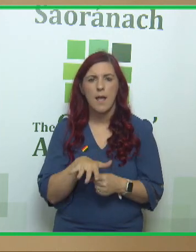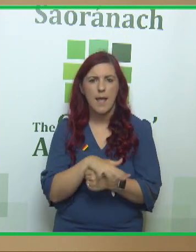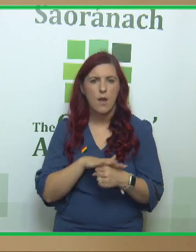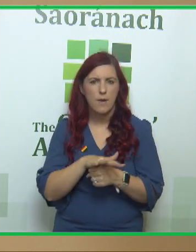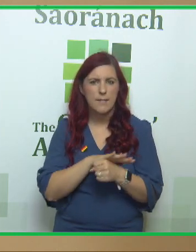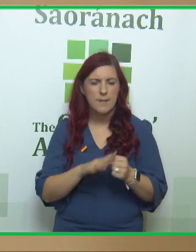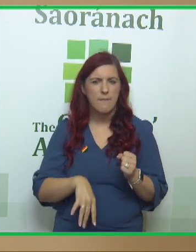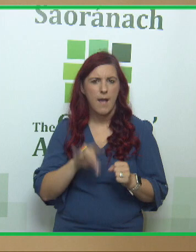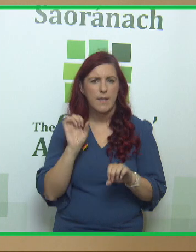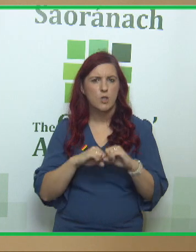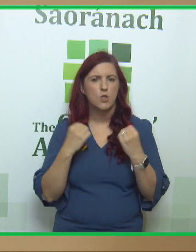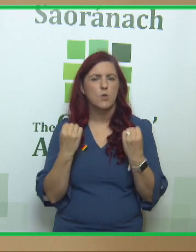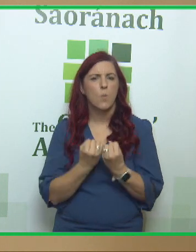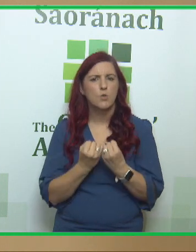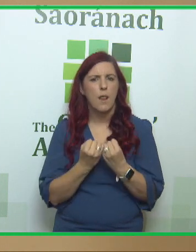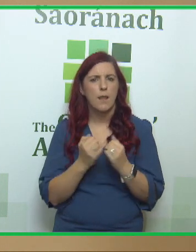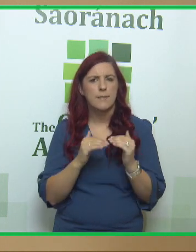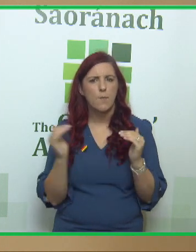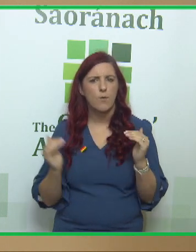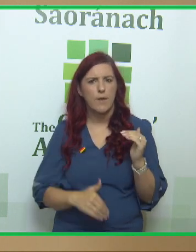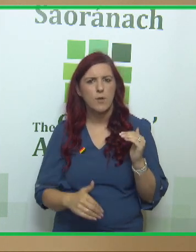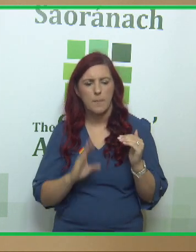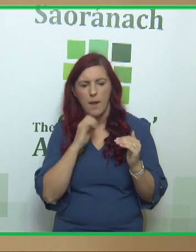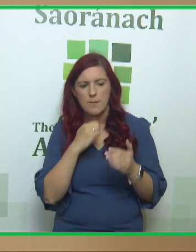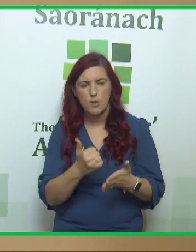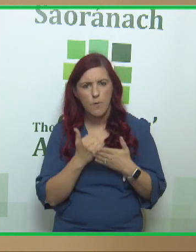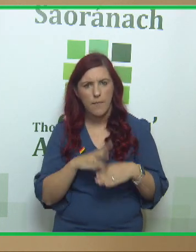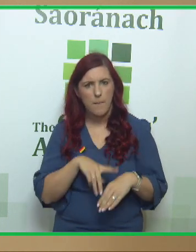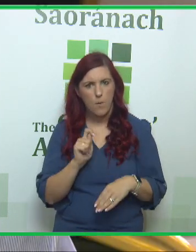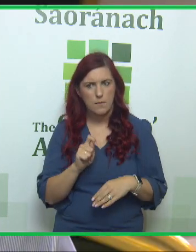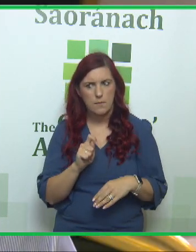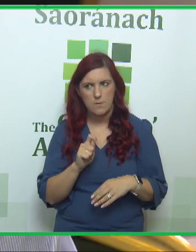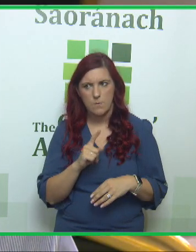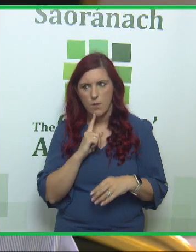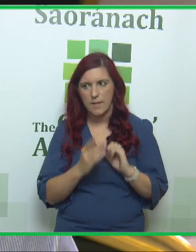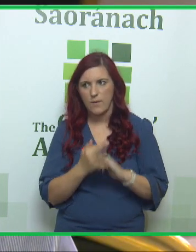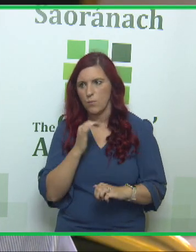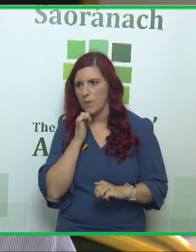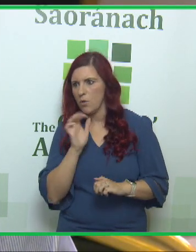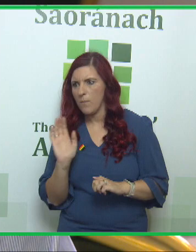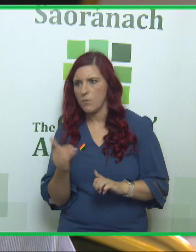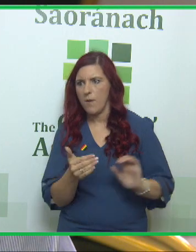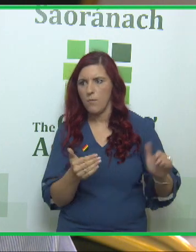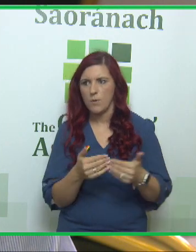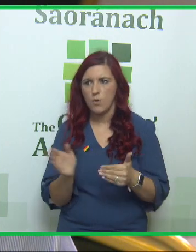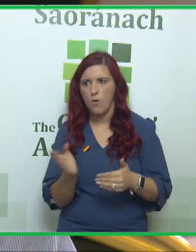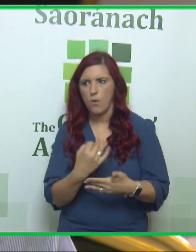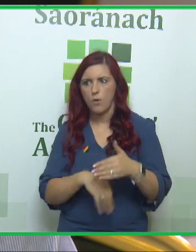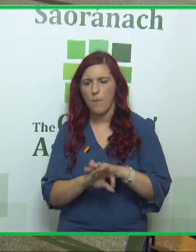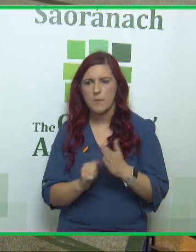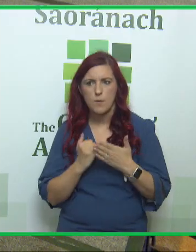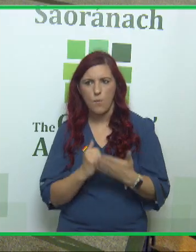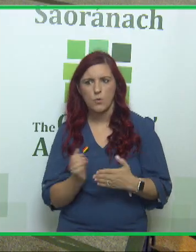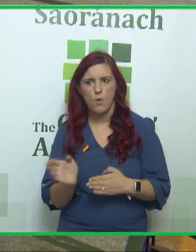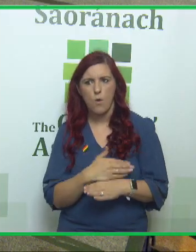social deprivation because they suffer the most, that's a fact. But unless and until we put our arms around all of government supports, all of state